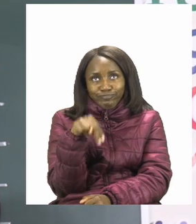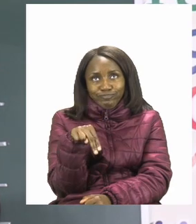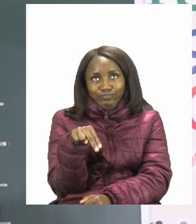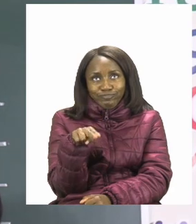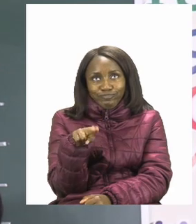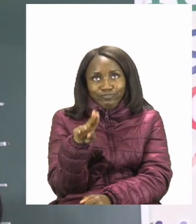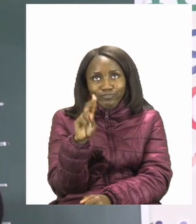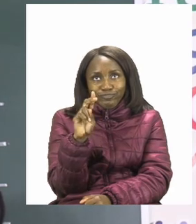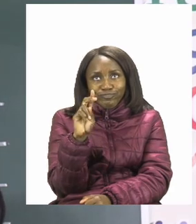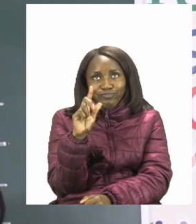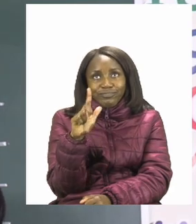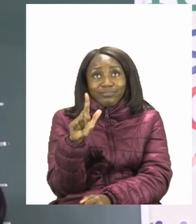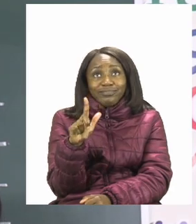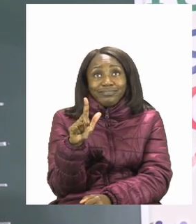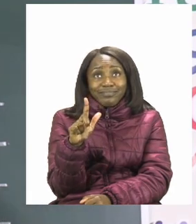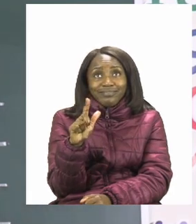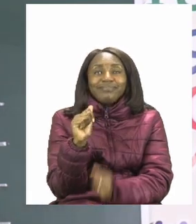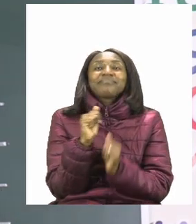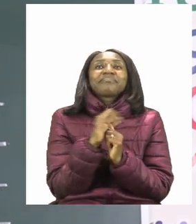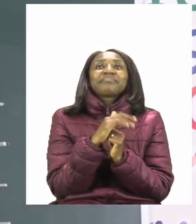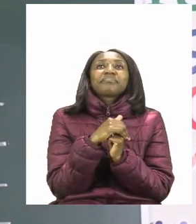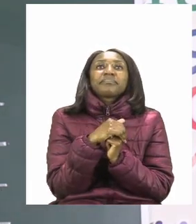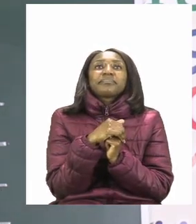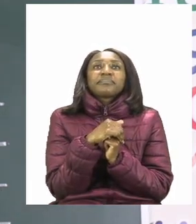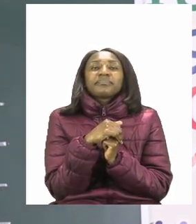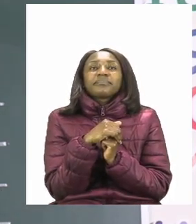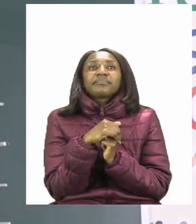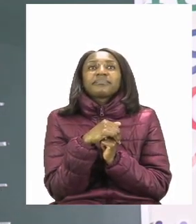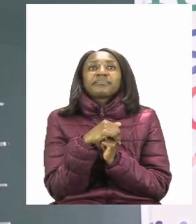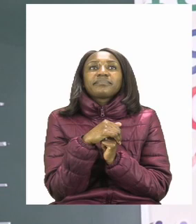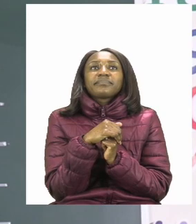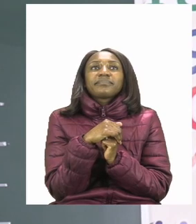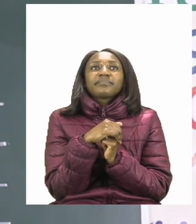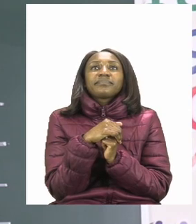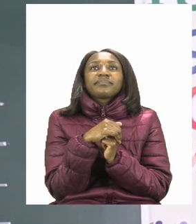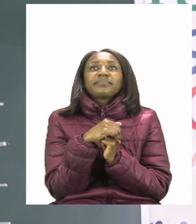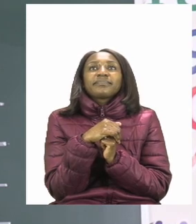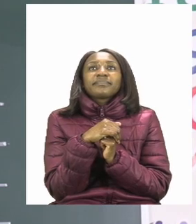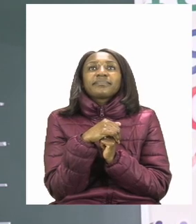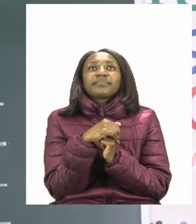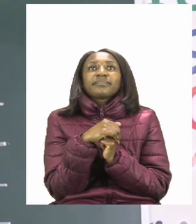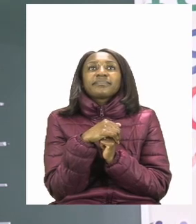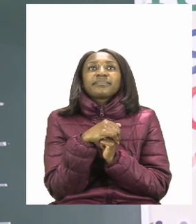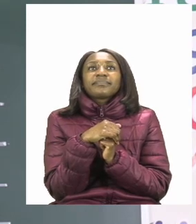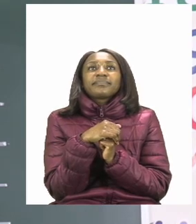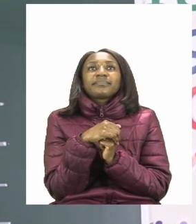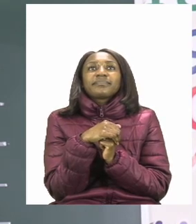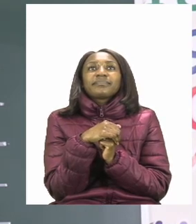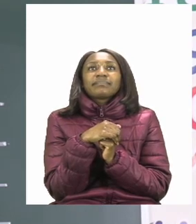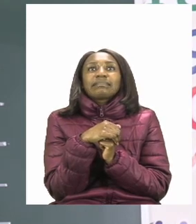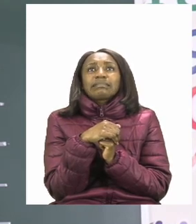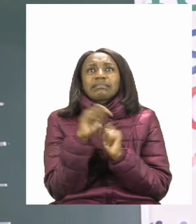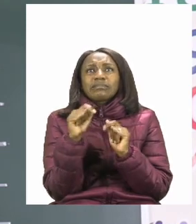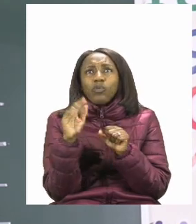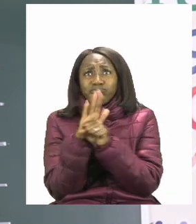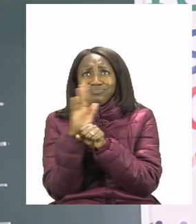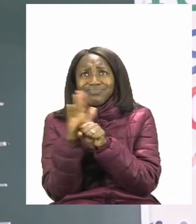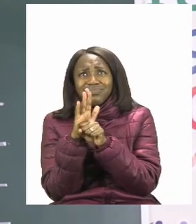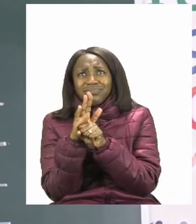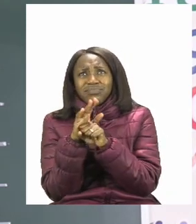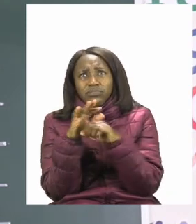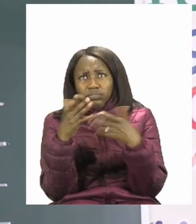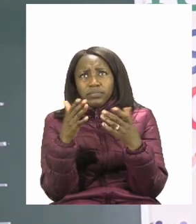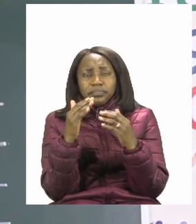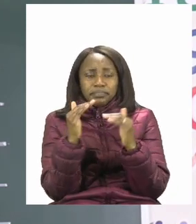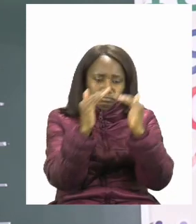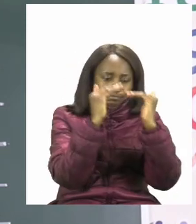Beautiful. There we go. Now, I don't have enough space to put the next sentence. So,